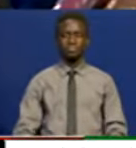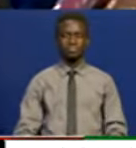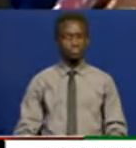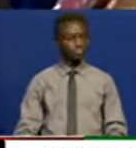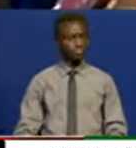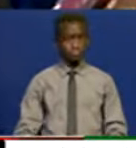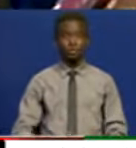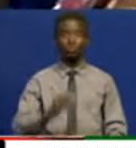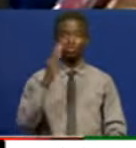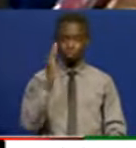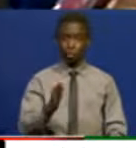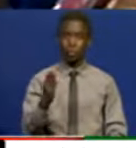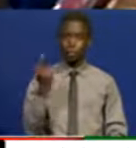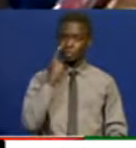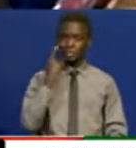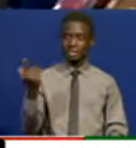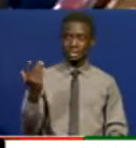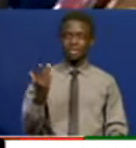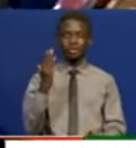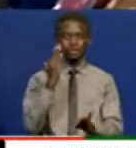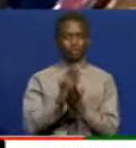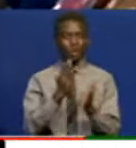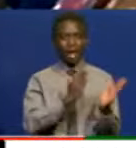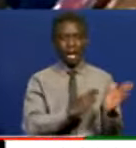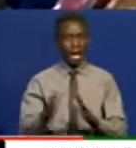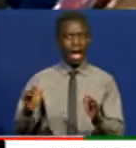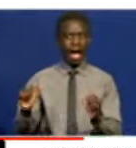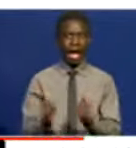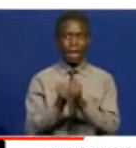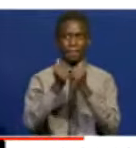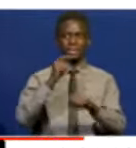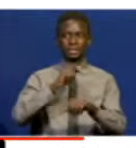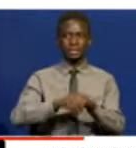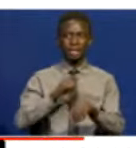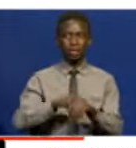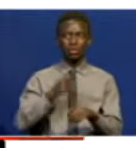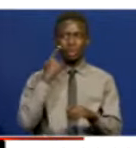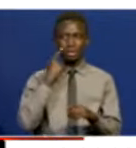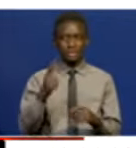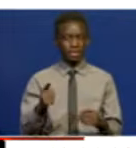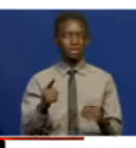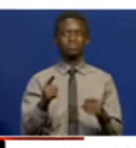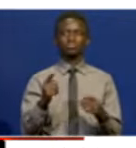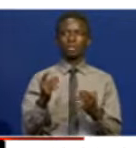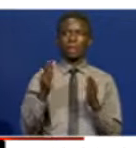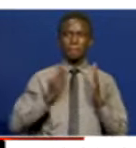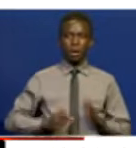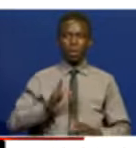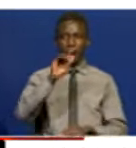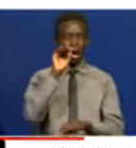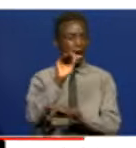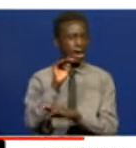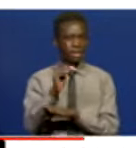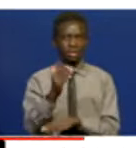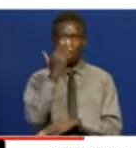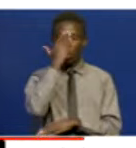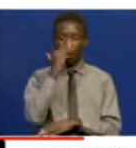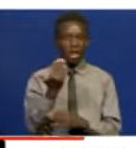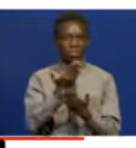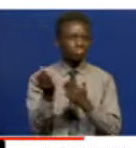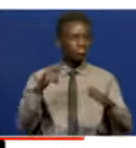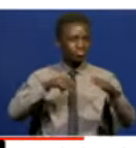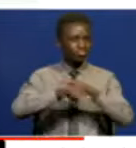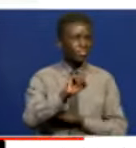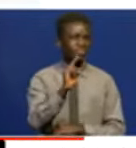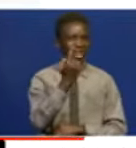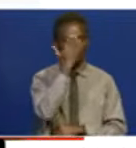This was definitely bound to ignite wildfires. Rush asked, "Why did they attend at first?"